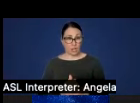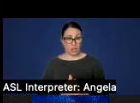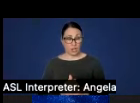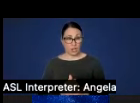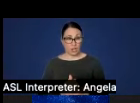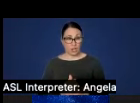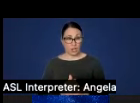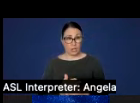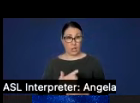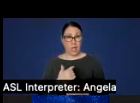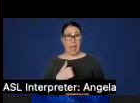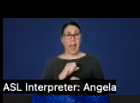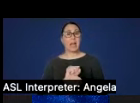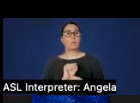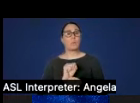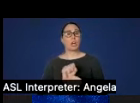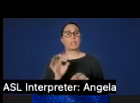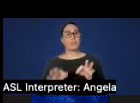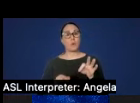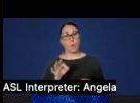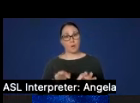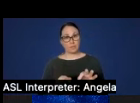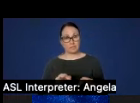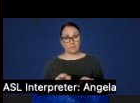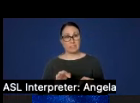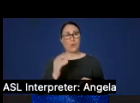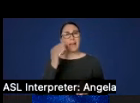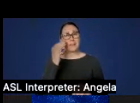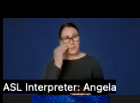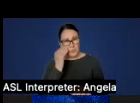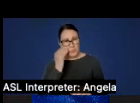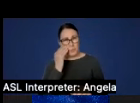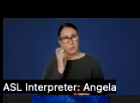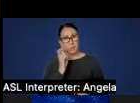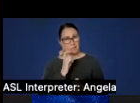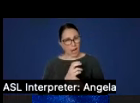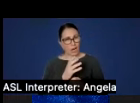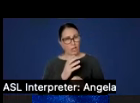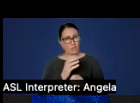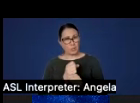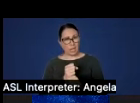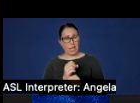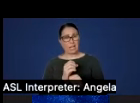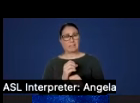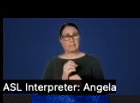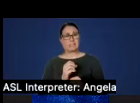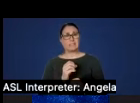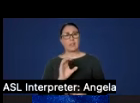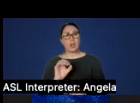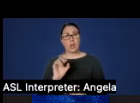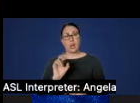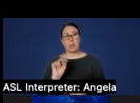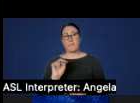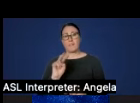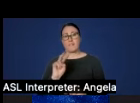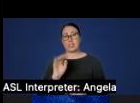I had worked in the courts, so I knew it would have been hard to get a conviction in that case. It would have been he said,